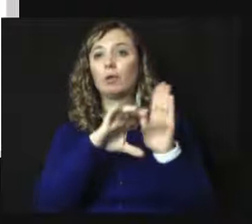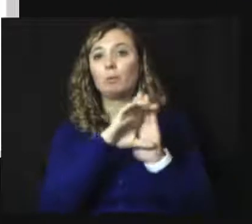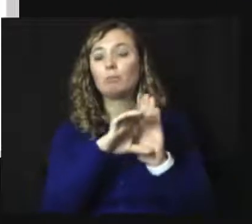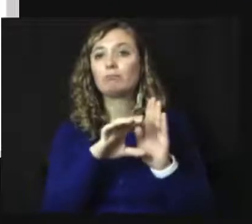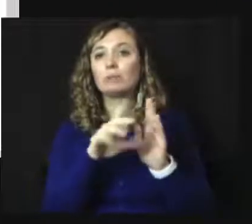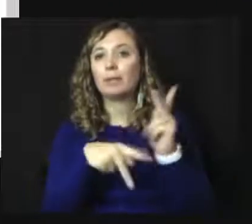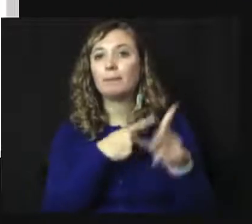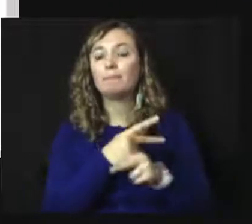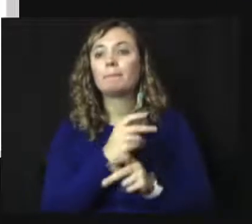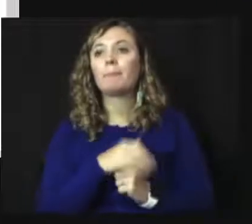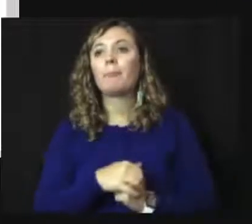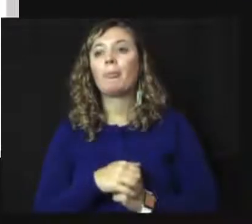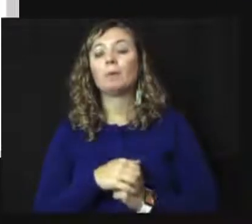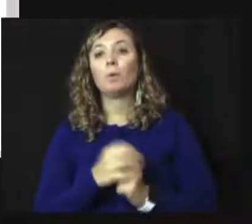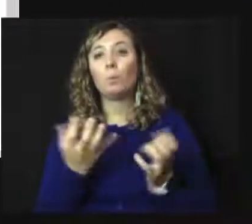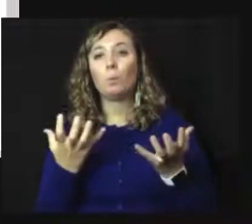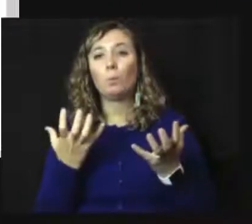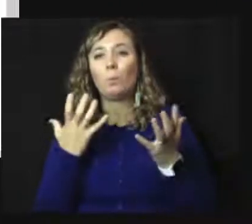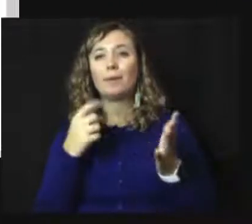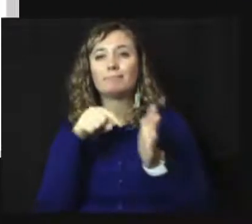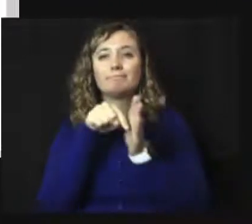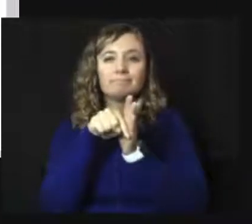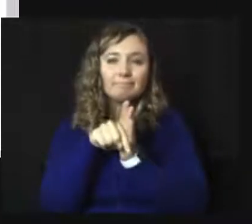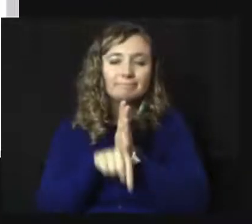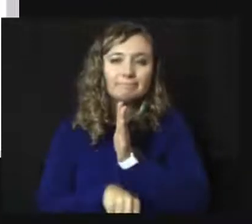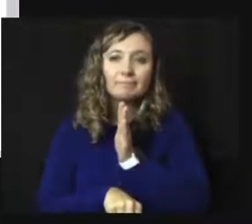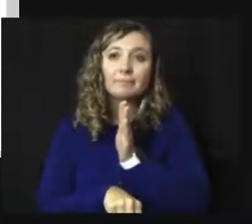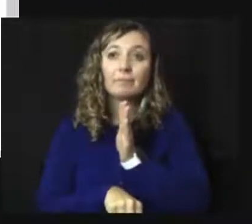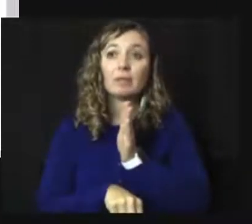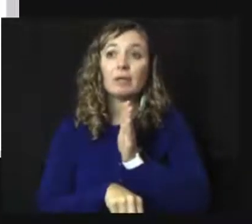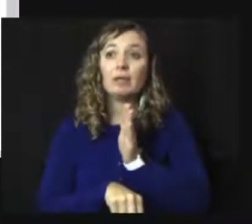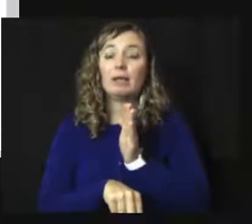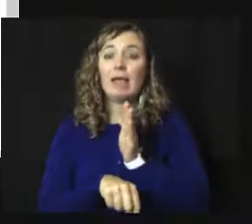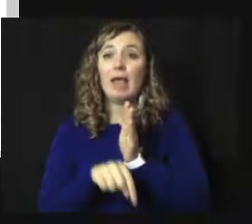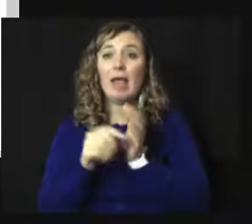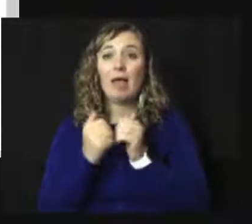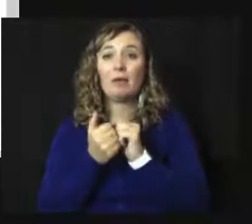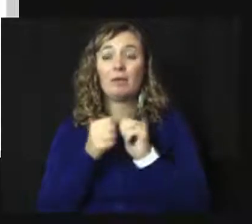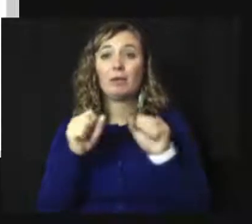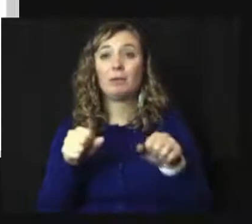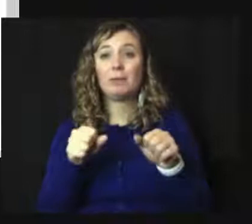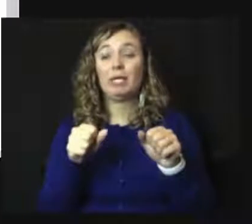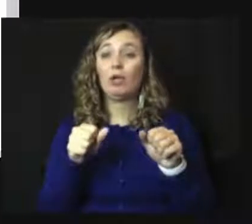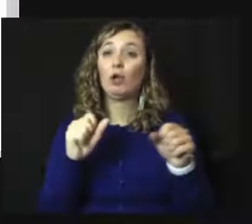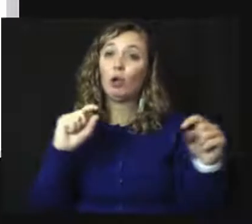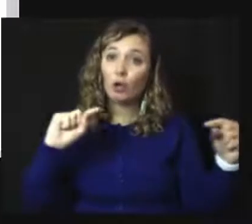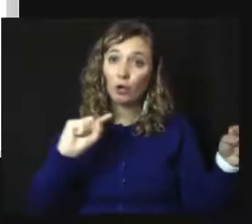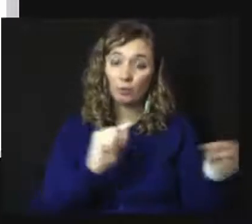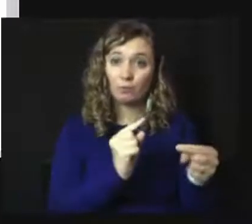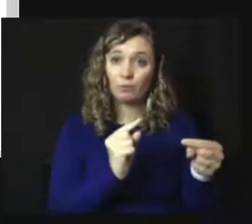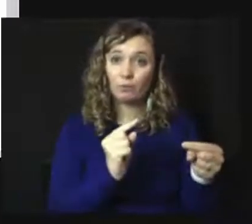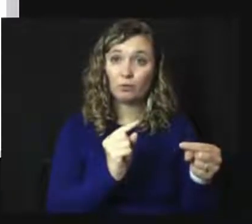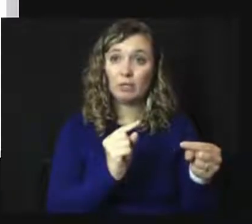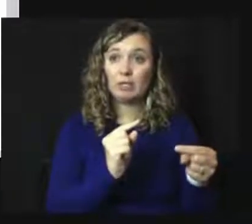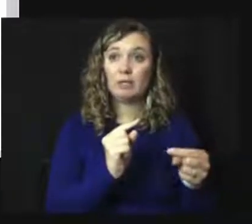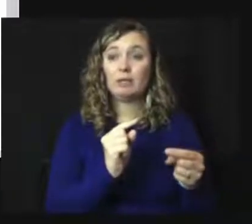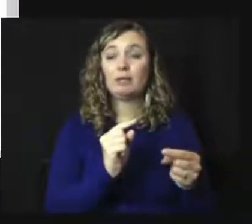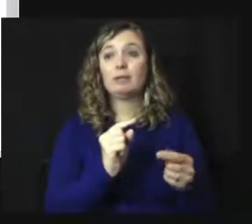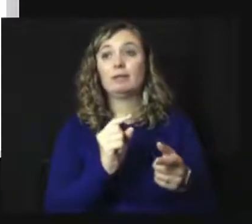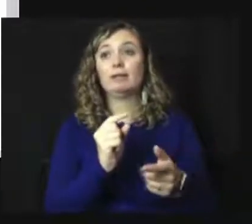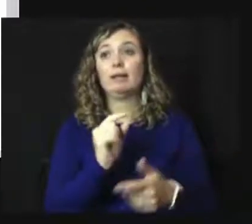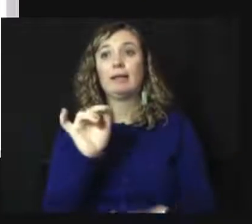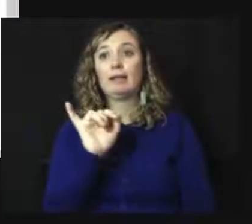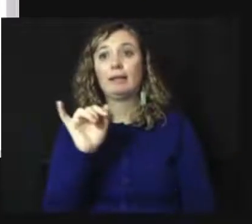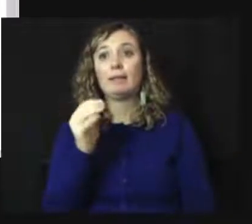think about how those archetypes can either be harmful stereotypes, which I think of as things that emphasize